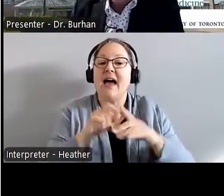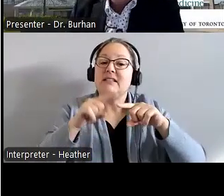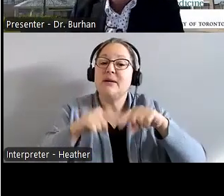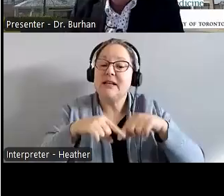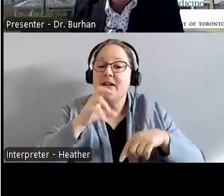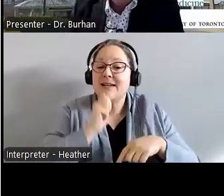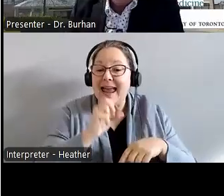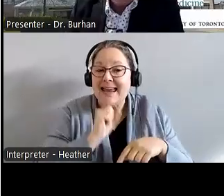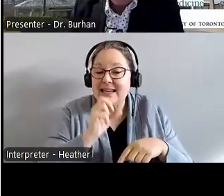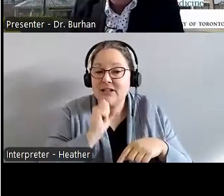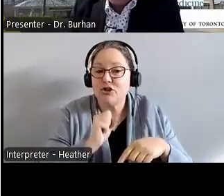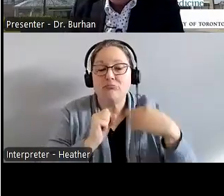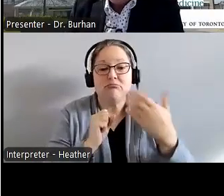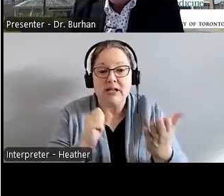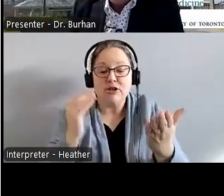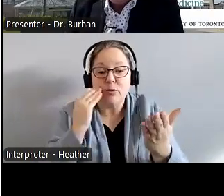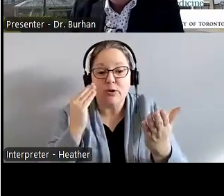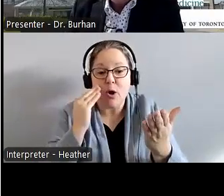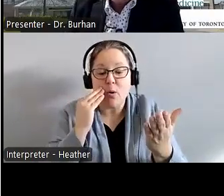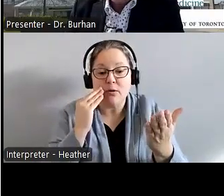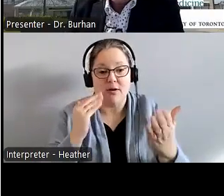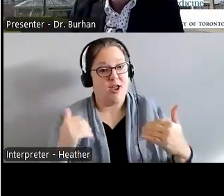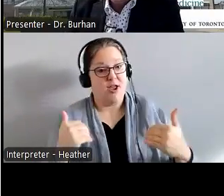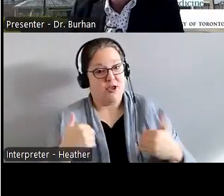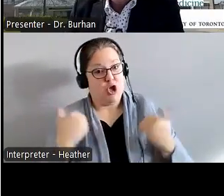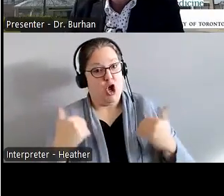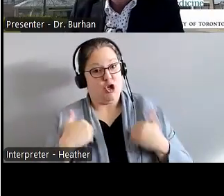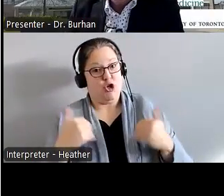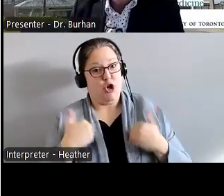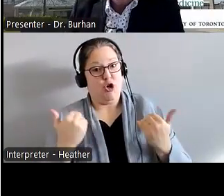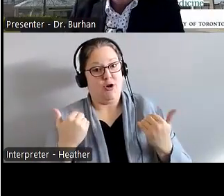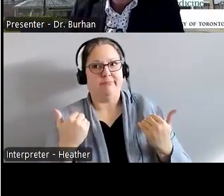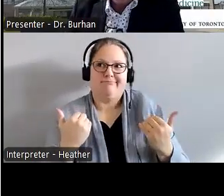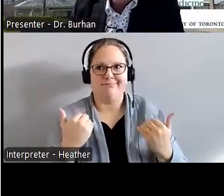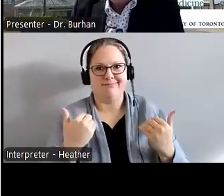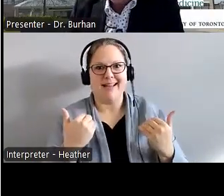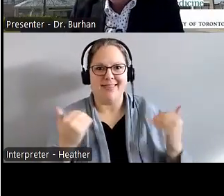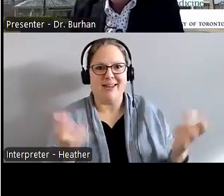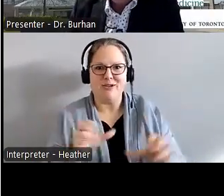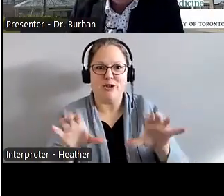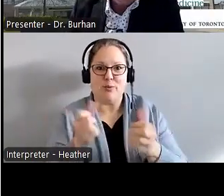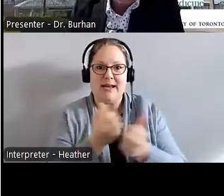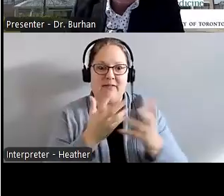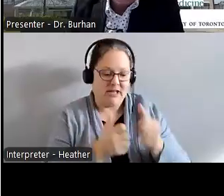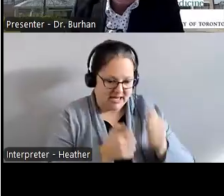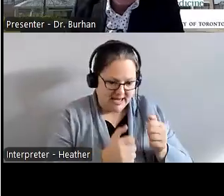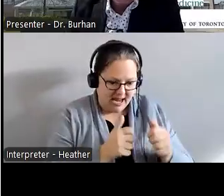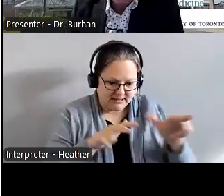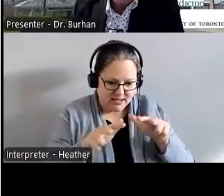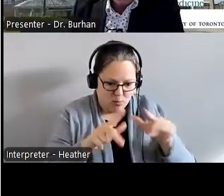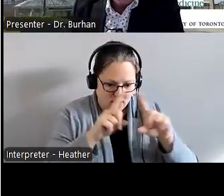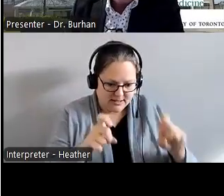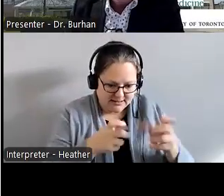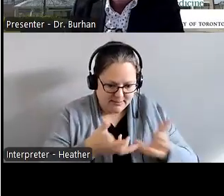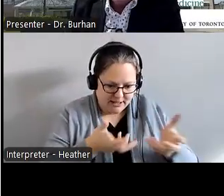because, as we all know, that the younger the generation, the more they can do it all while they're walking. So they can text and they can interact with